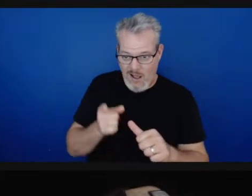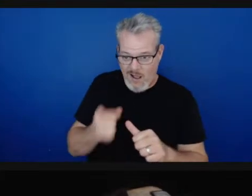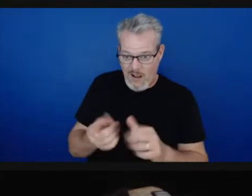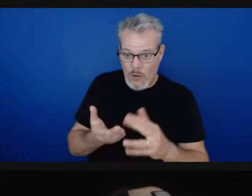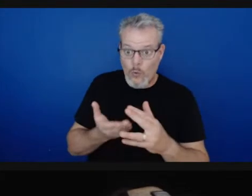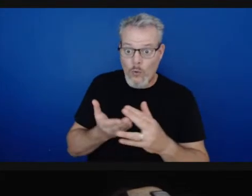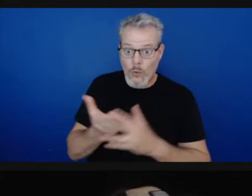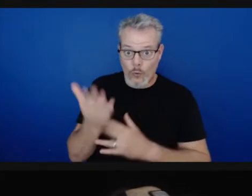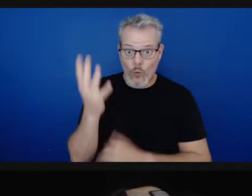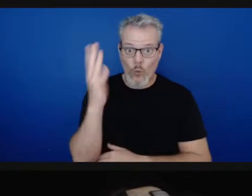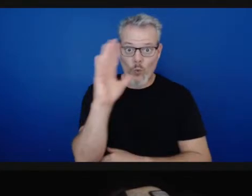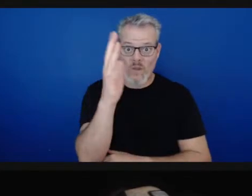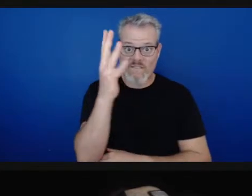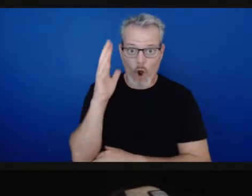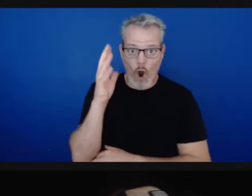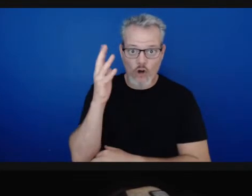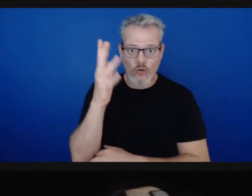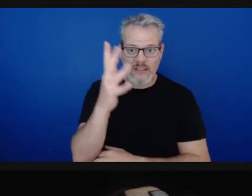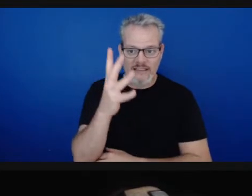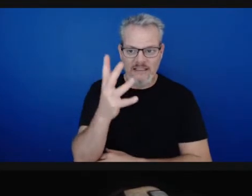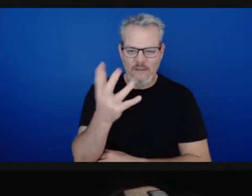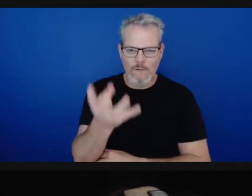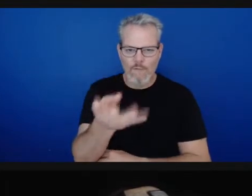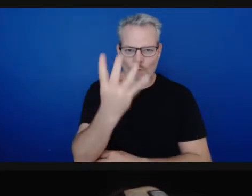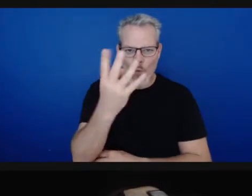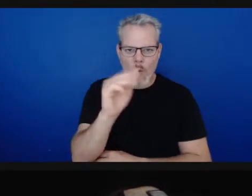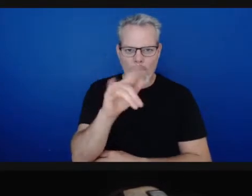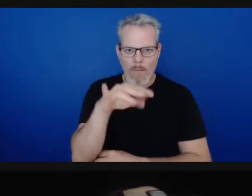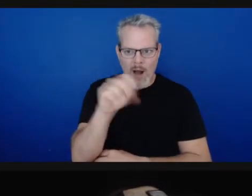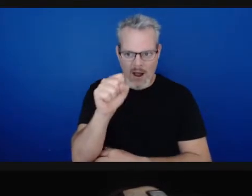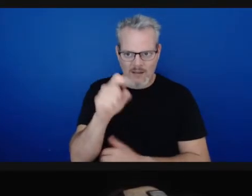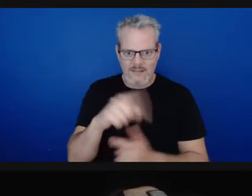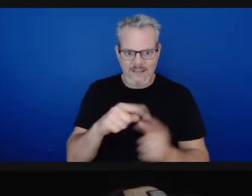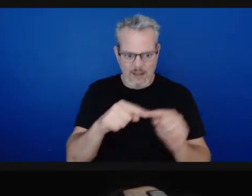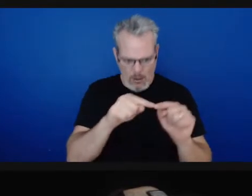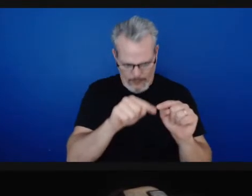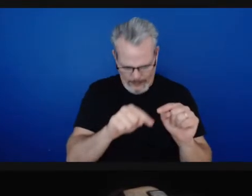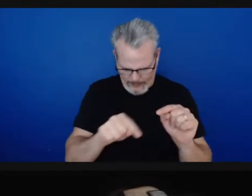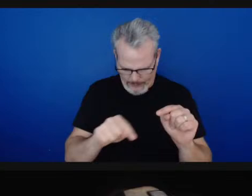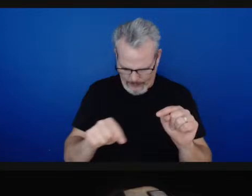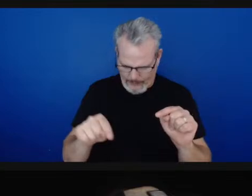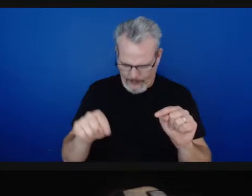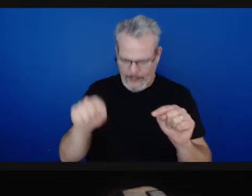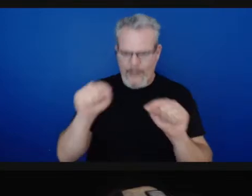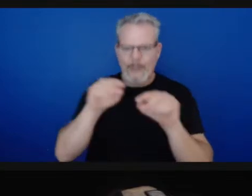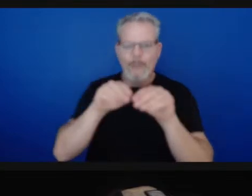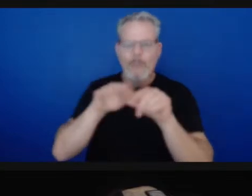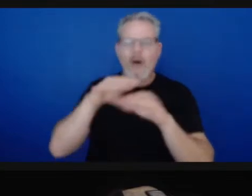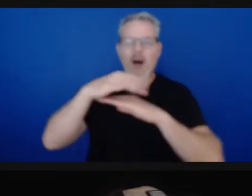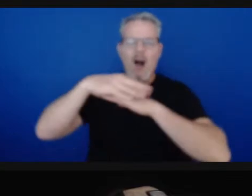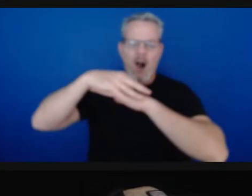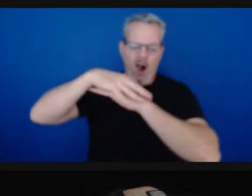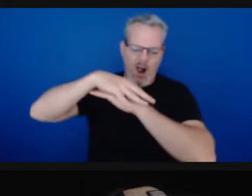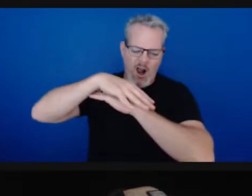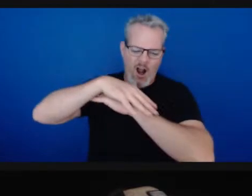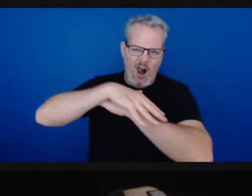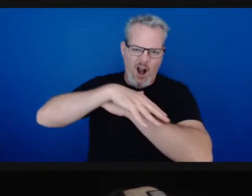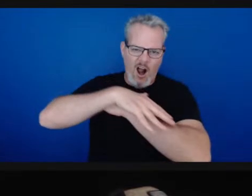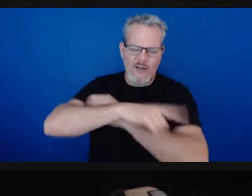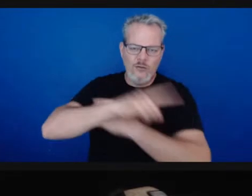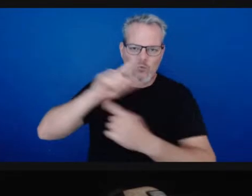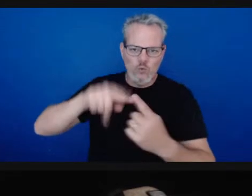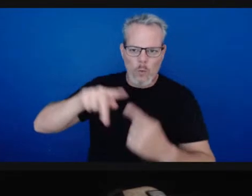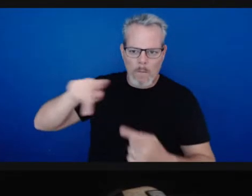forest about 4 miles through the crack before re-emerging and then flowing downhill towards Pahoa through the Kauahikaua